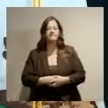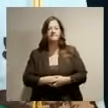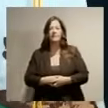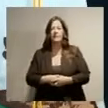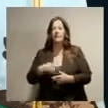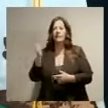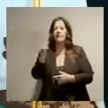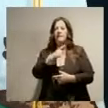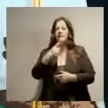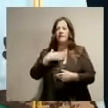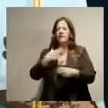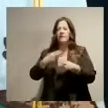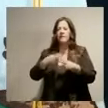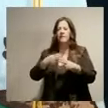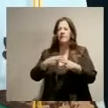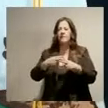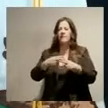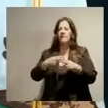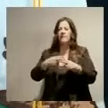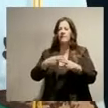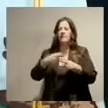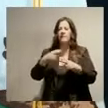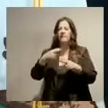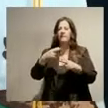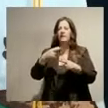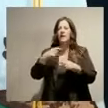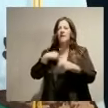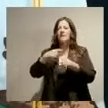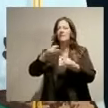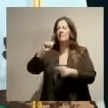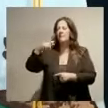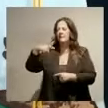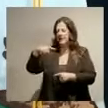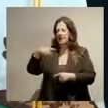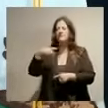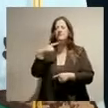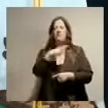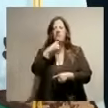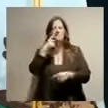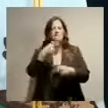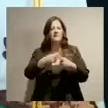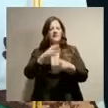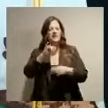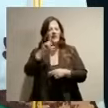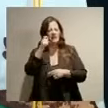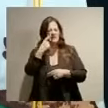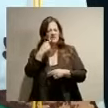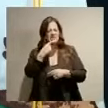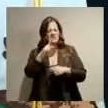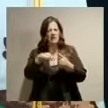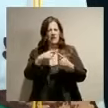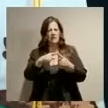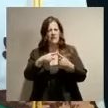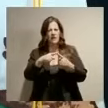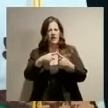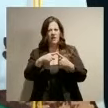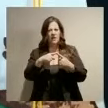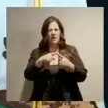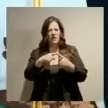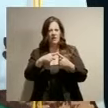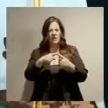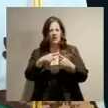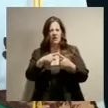Hi, Adam Beam with the Associated Press. The governor mentioned something about ARPA interest being swept up. Can